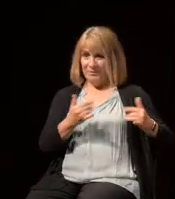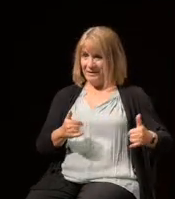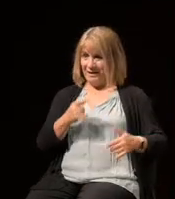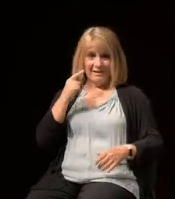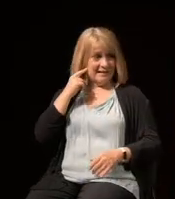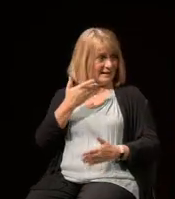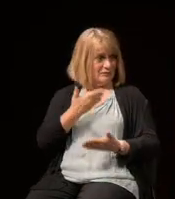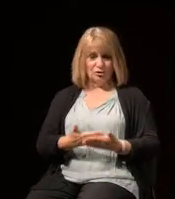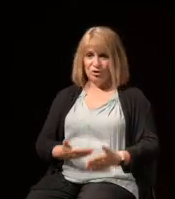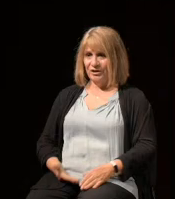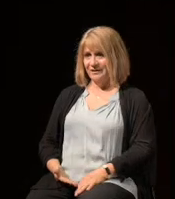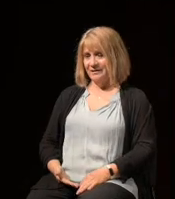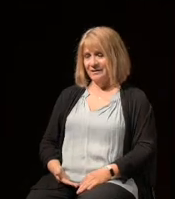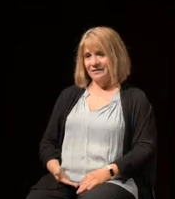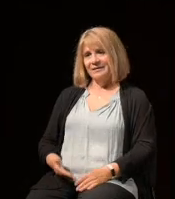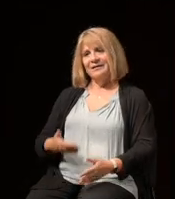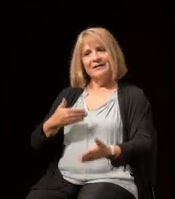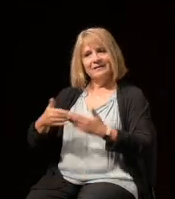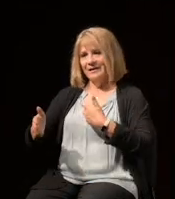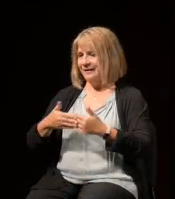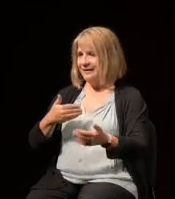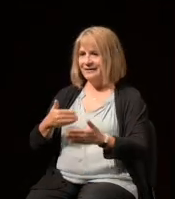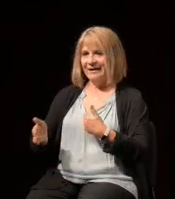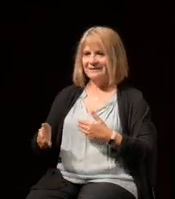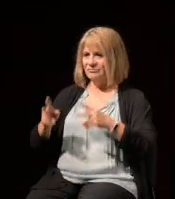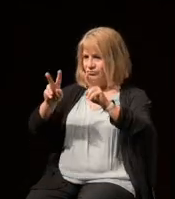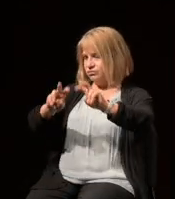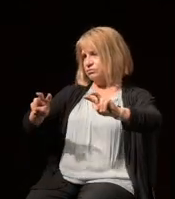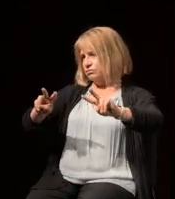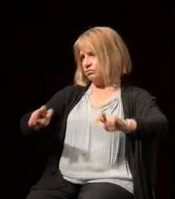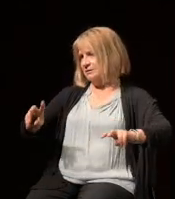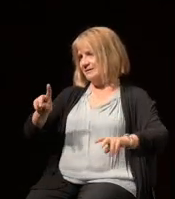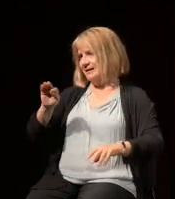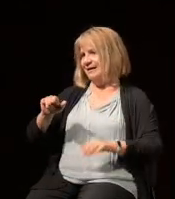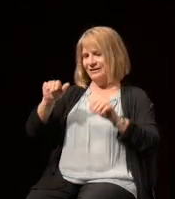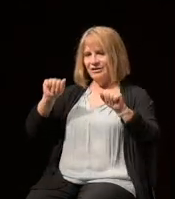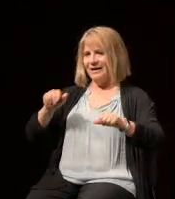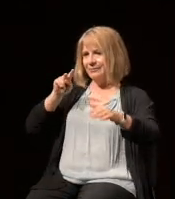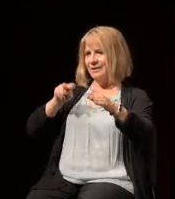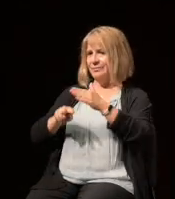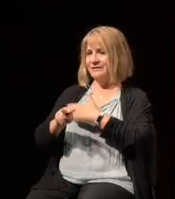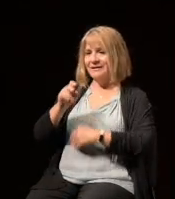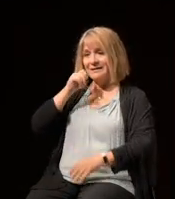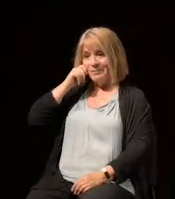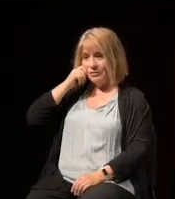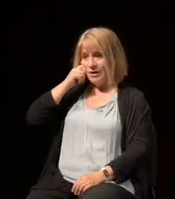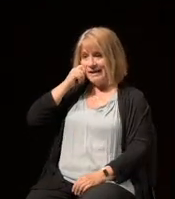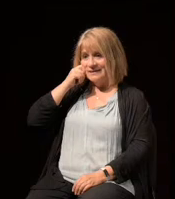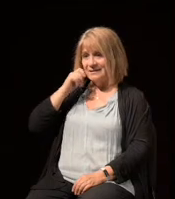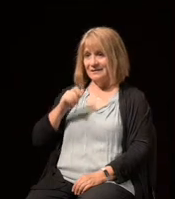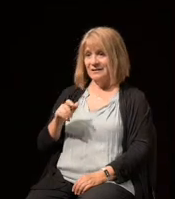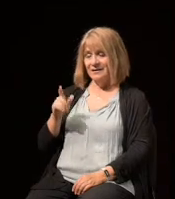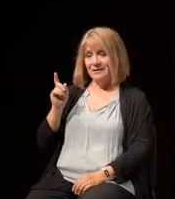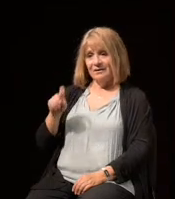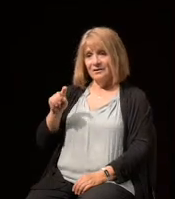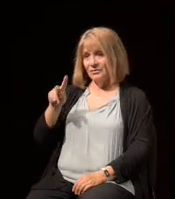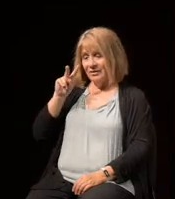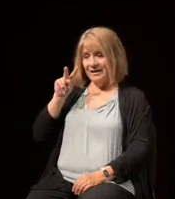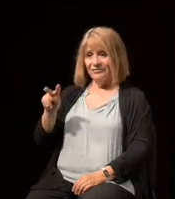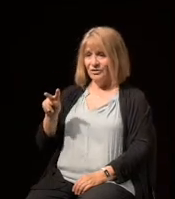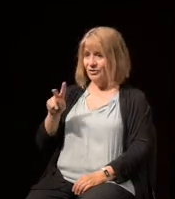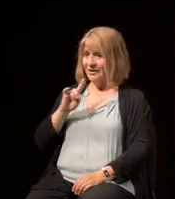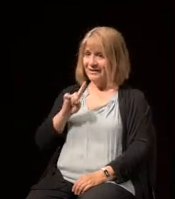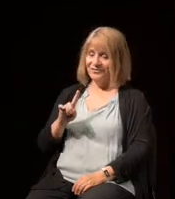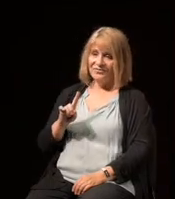Okay, nonetheless, disaggregate the data. It can be predicted by race. And so we have to look at, you know, the fact that we're